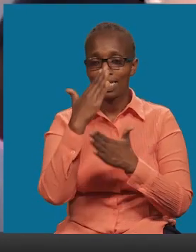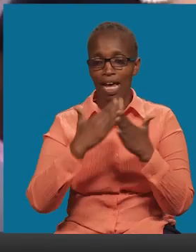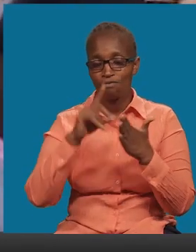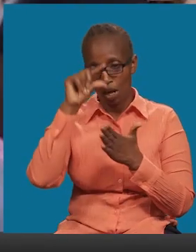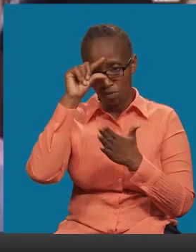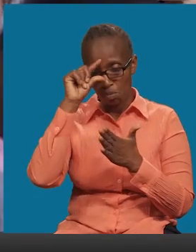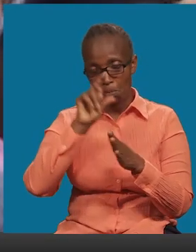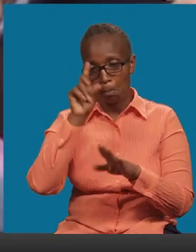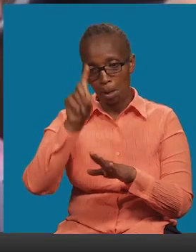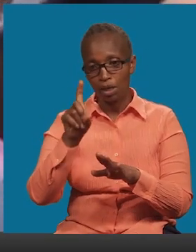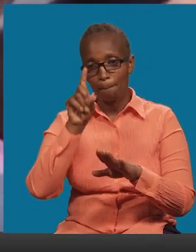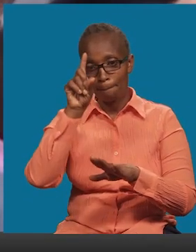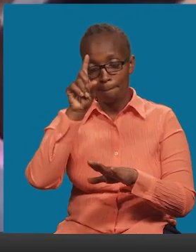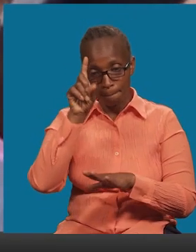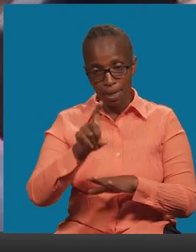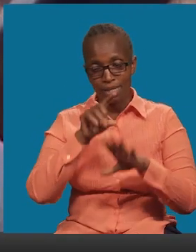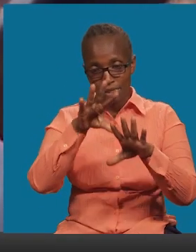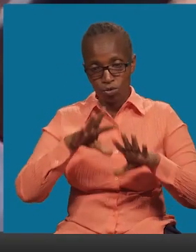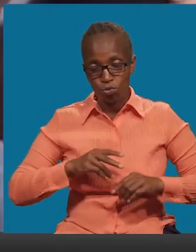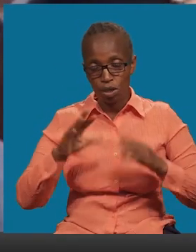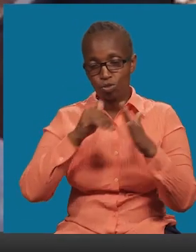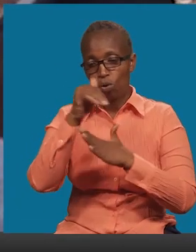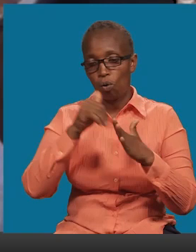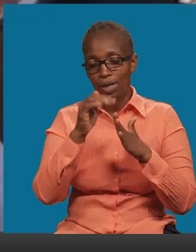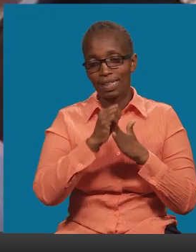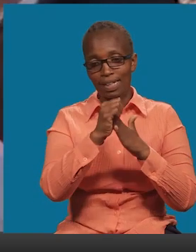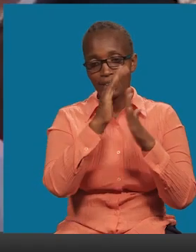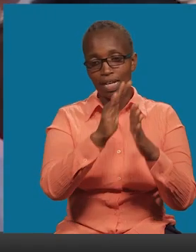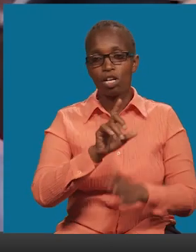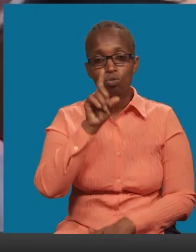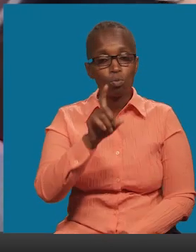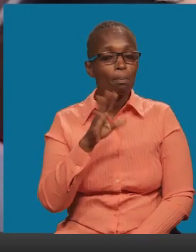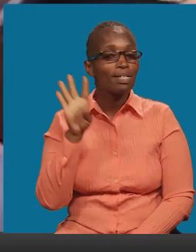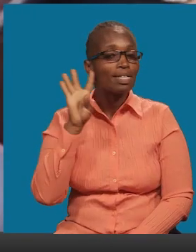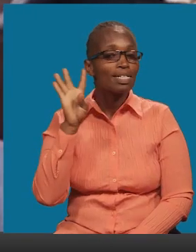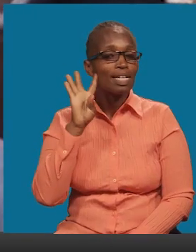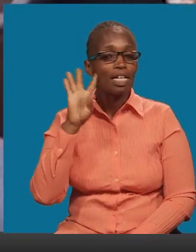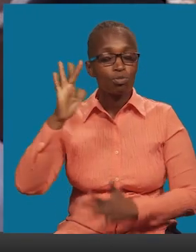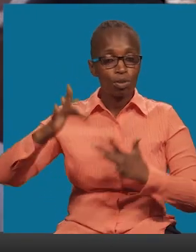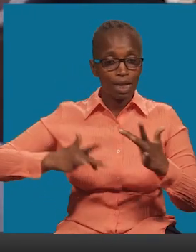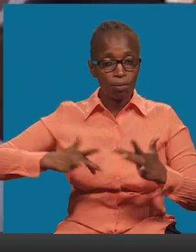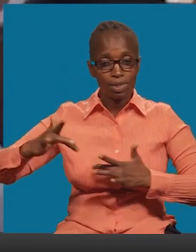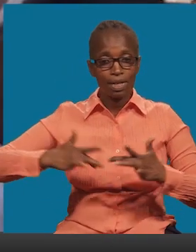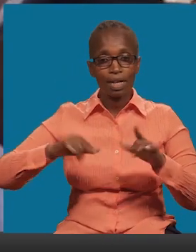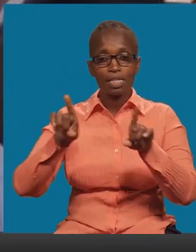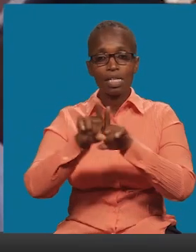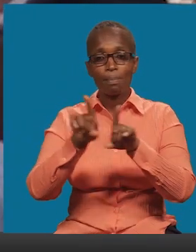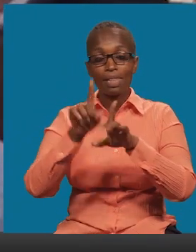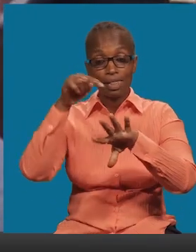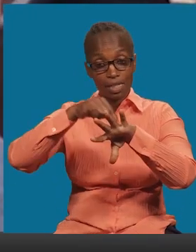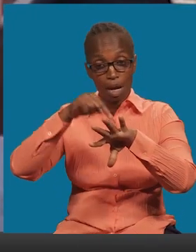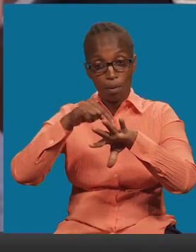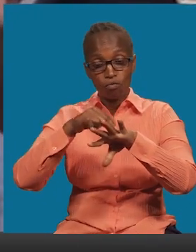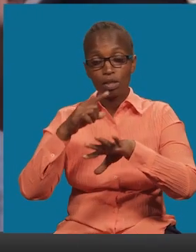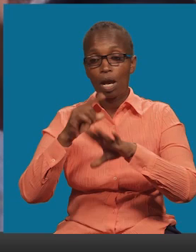And no one wants a handshake. No one wants a nusumkate. But you must acknowledge all leaders. You must be able to hear what are the legitimate concerns. In